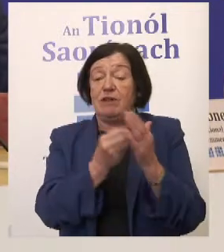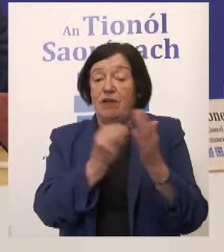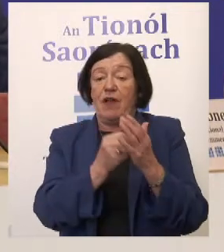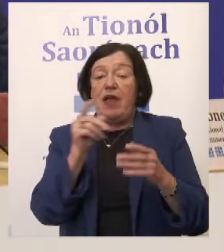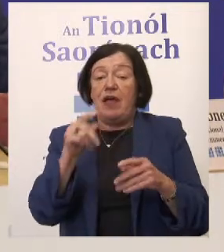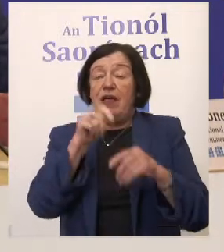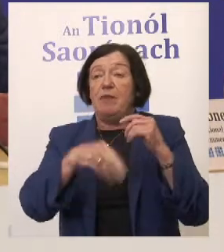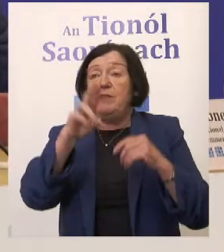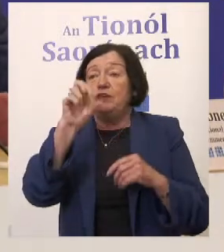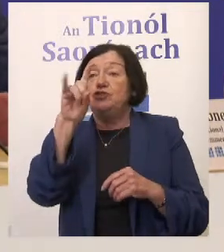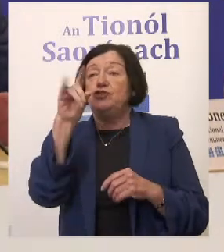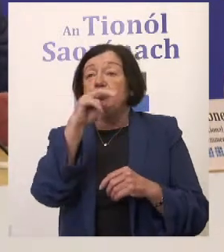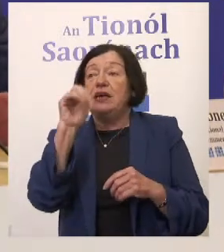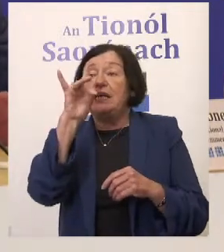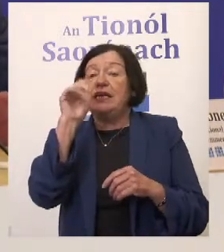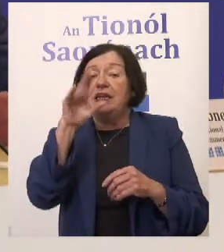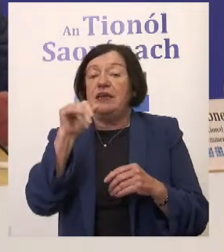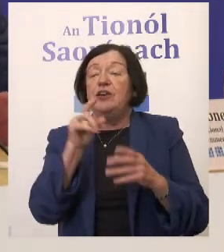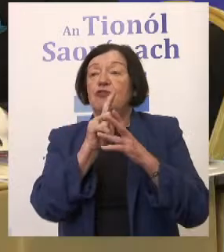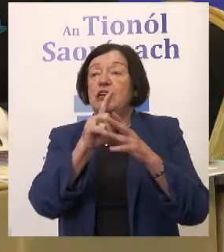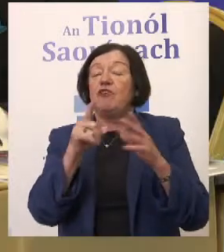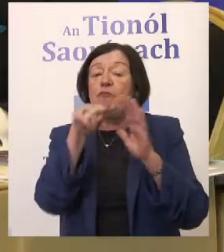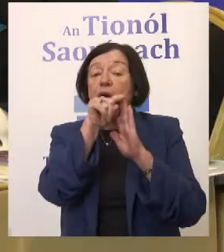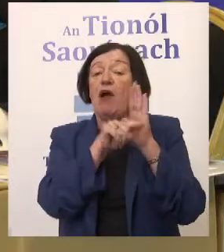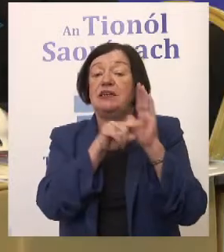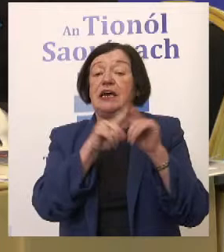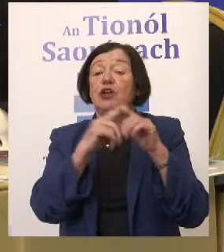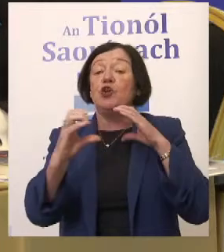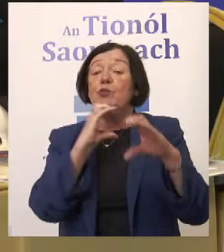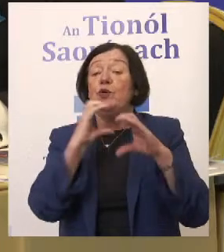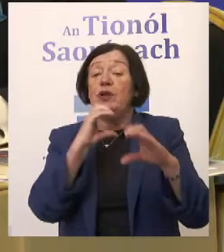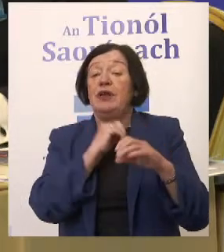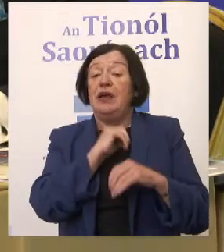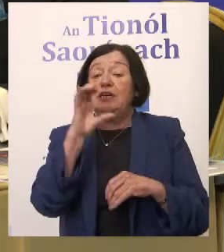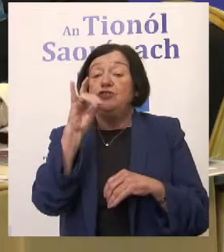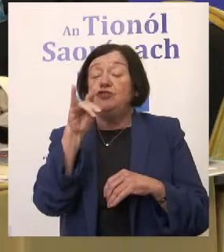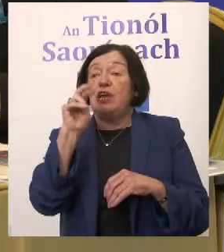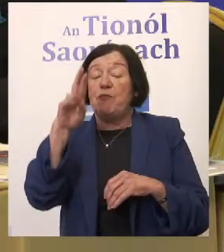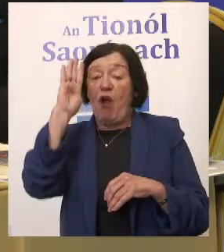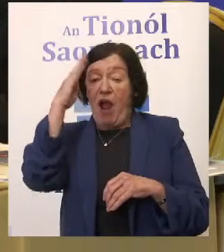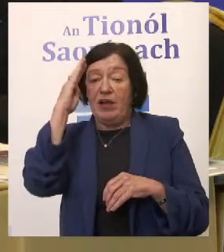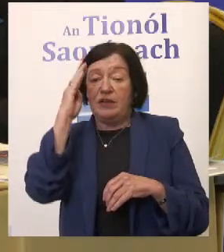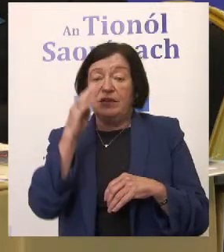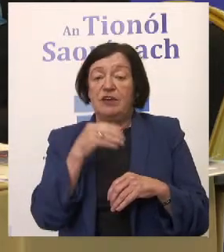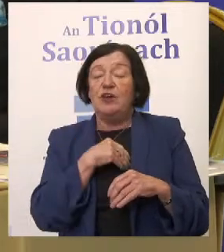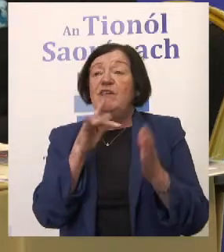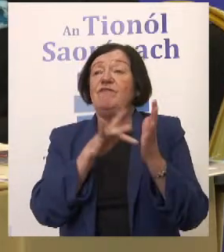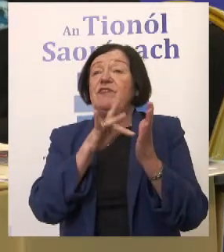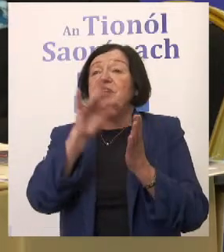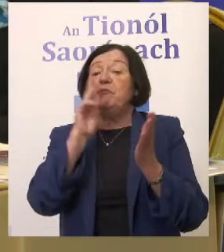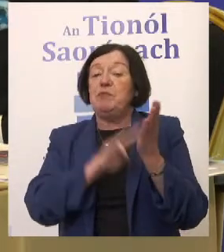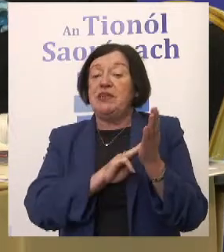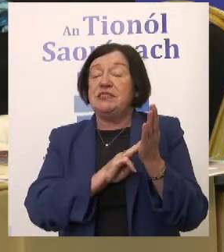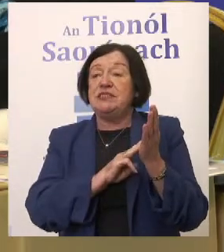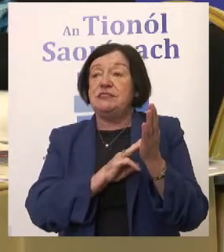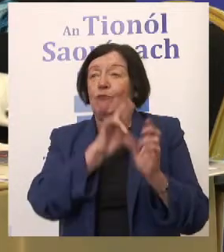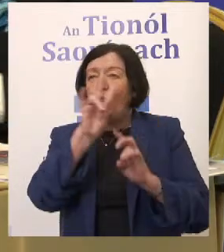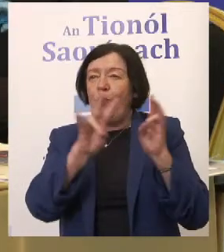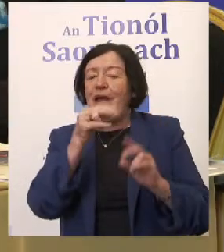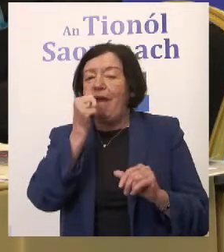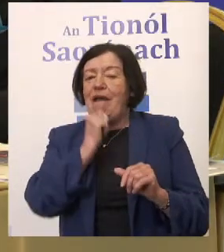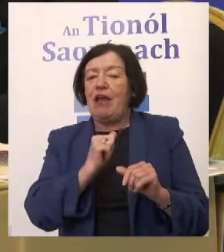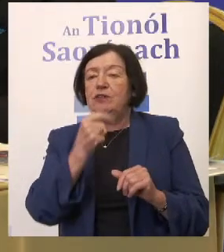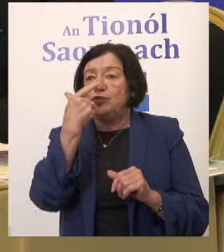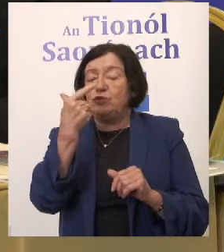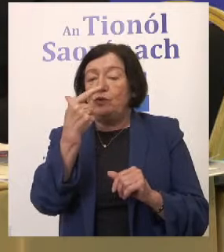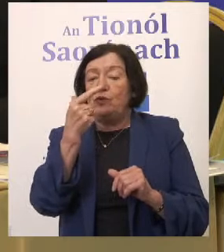Mr. Shane Keneally, Director of Policy and Communications at Chamber Ireland. So we have a 15-minute Q&A with our